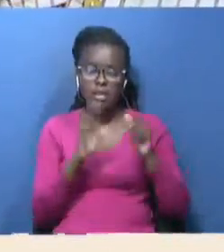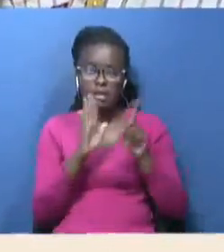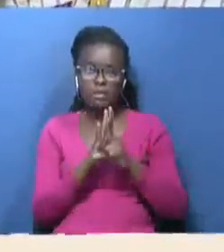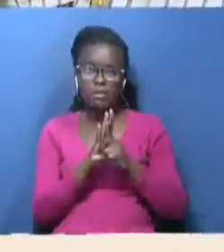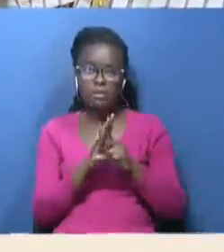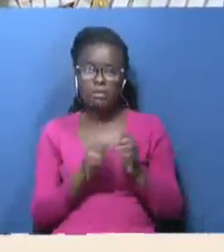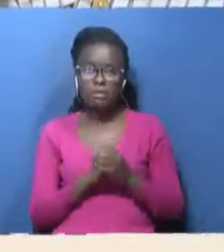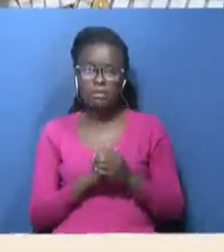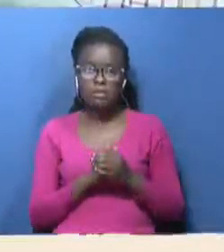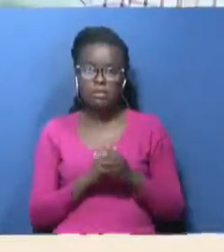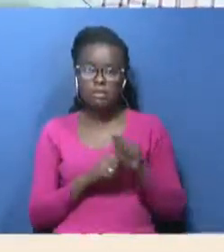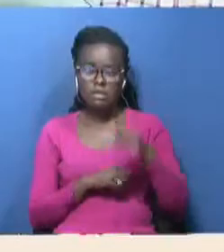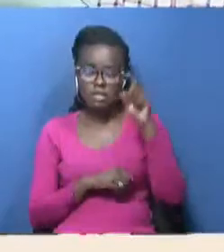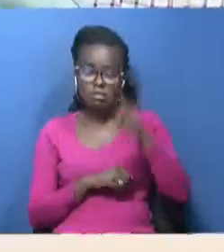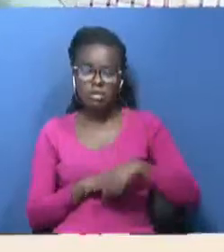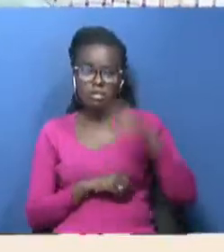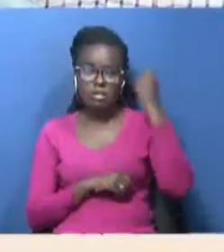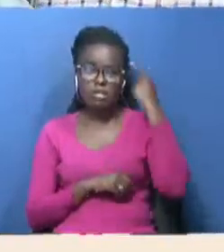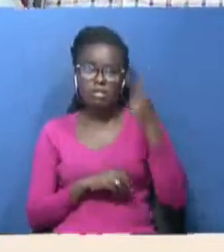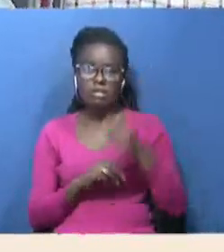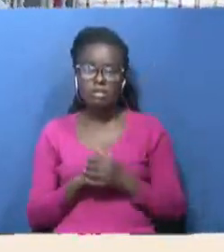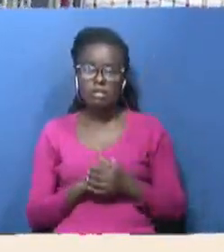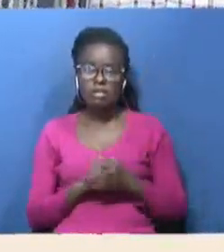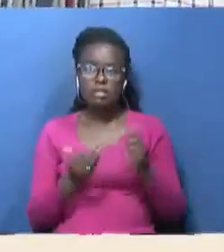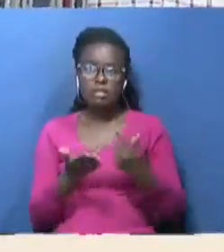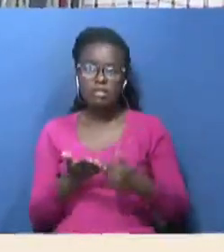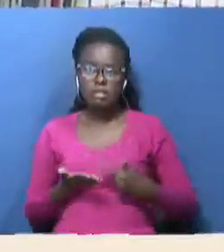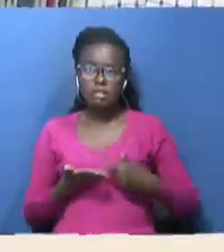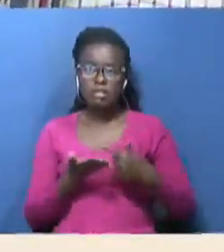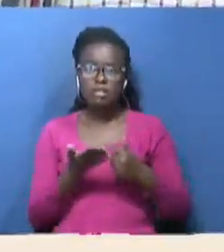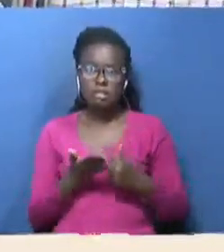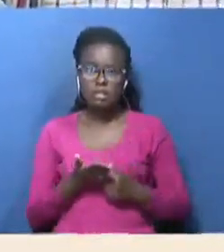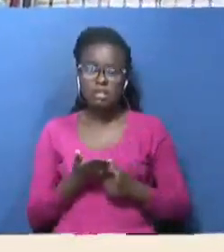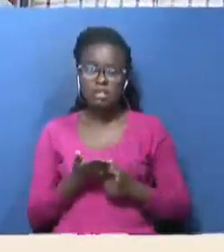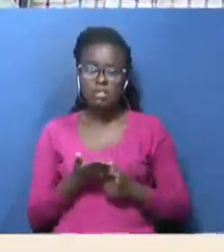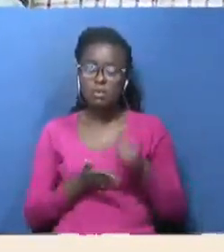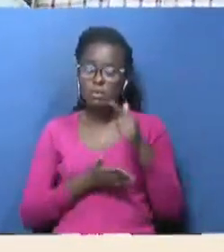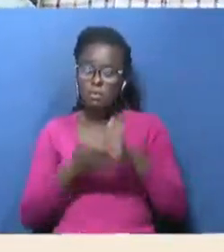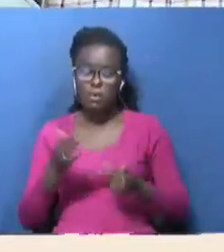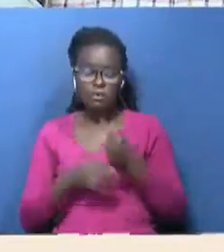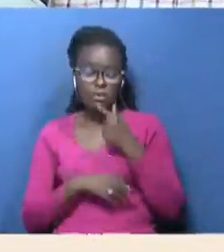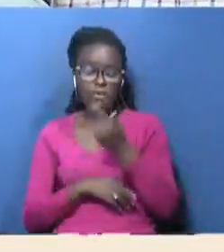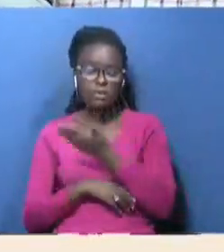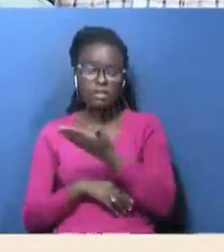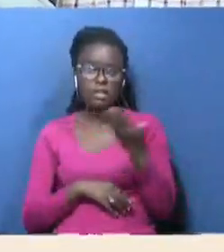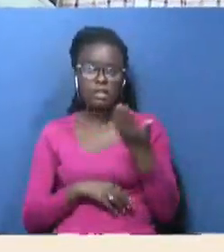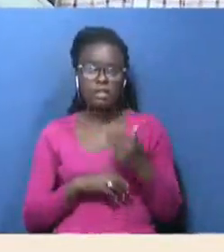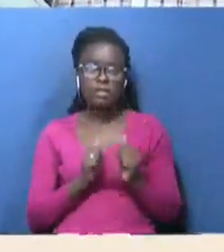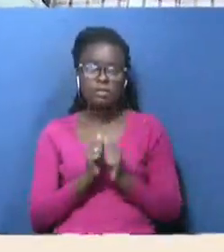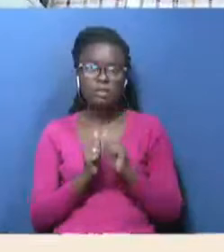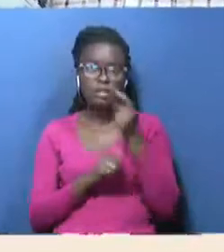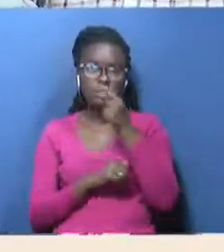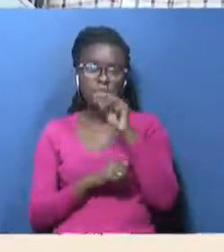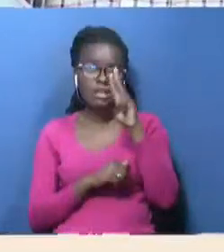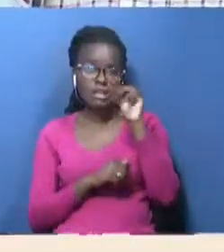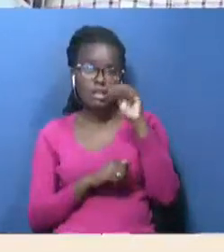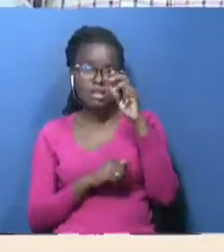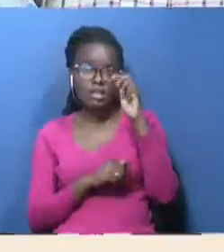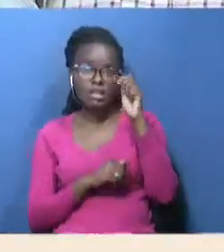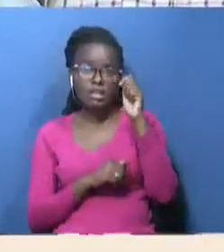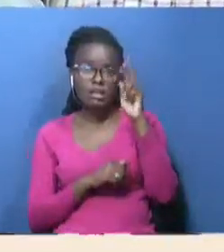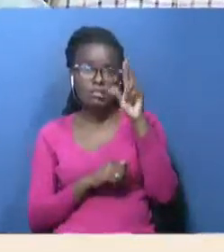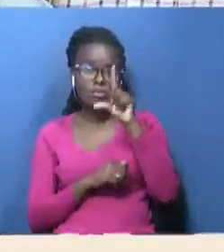That must be understood. Met and discuss is exactly what has been read to you by Mutula Kilonzo Jr., Senator